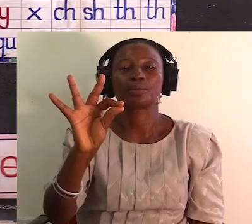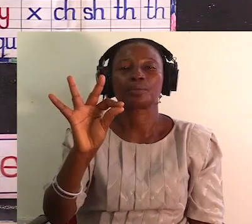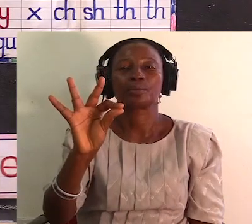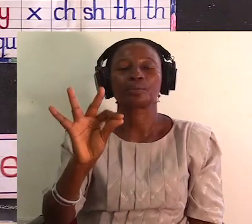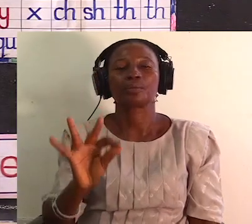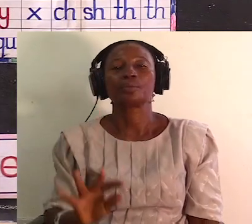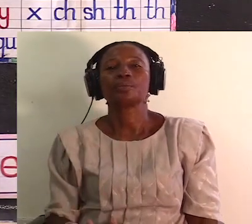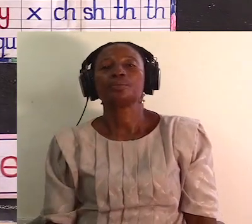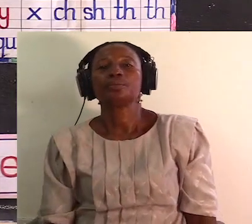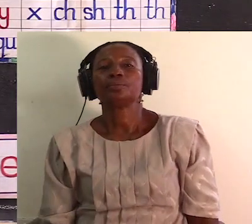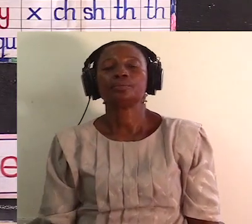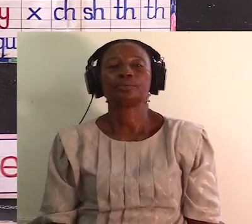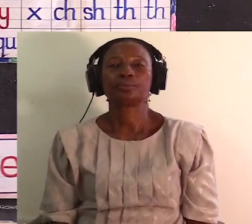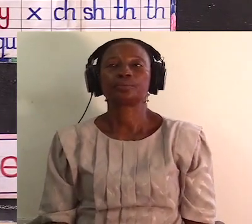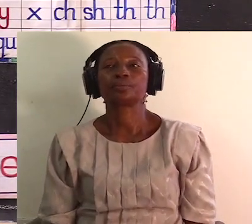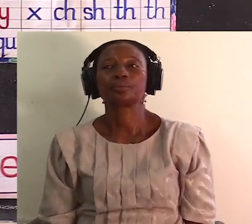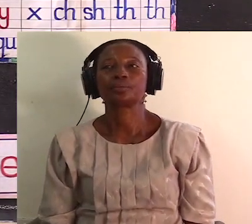in that box.